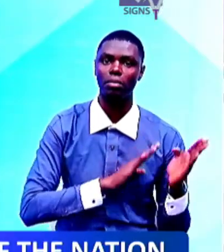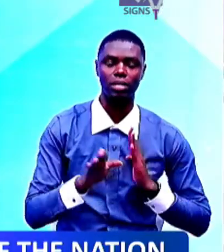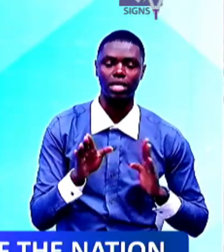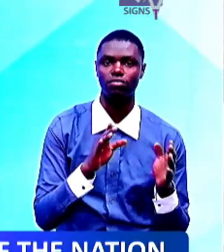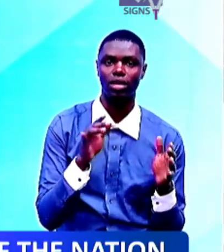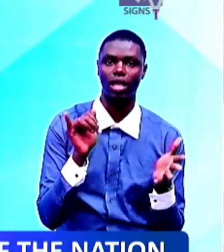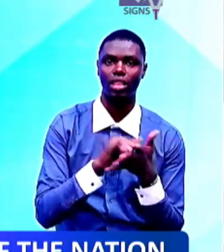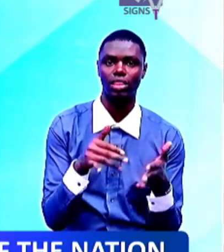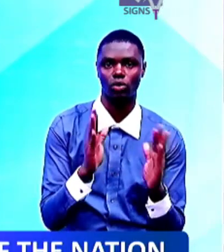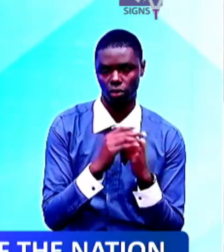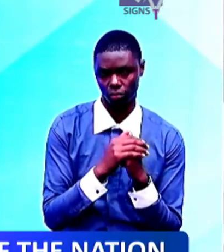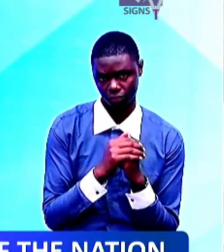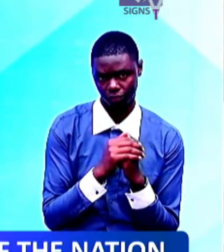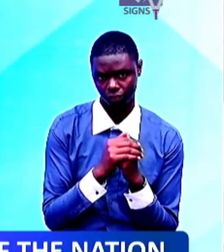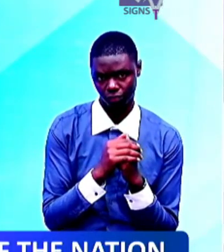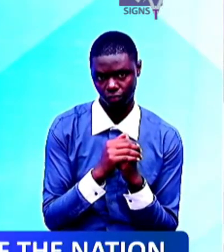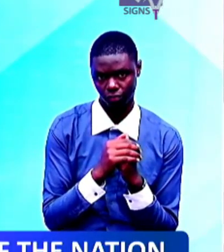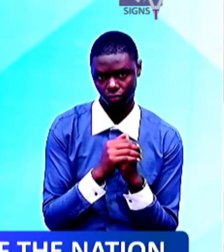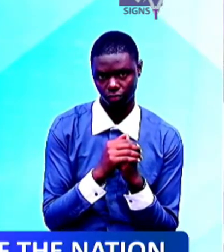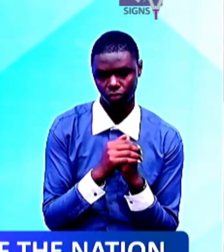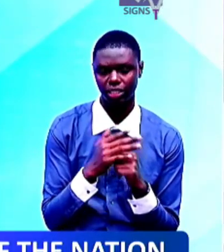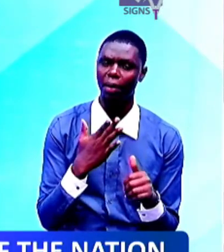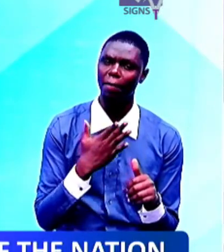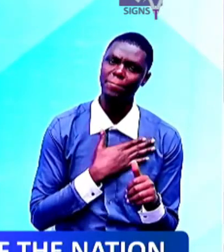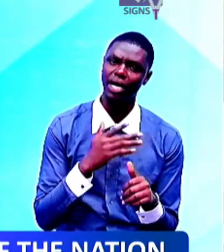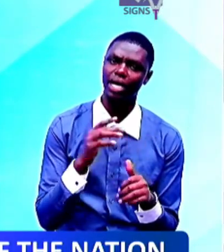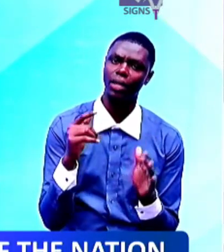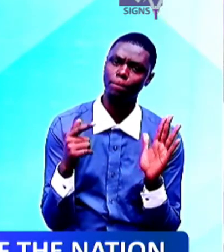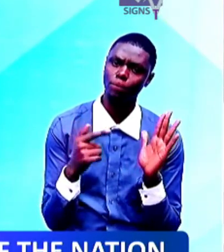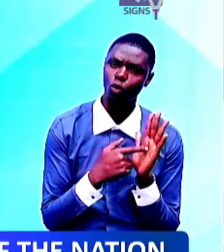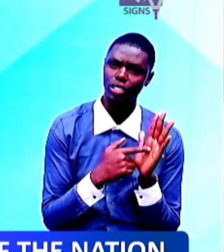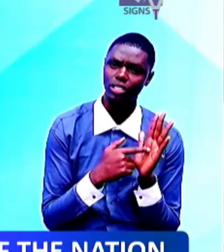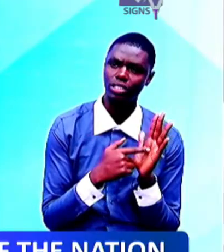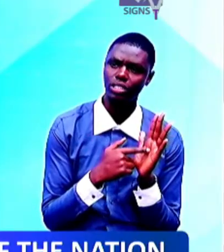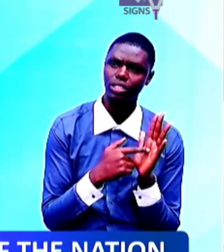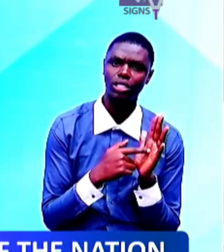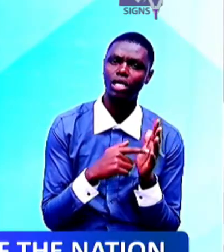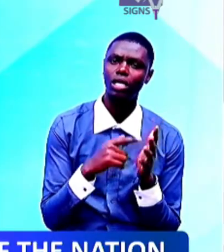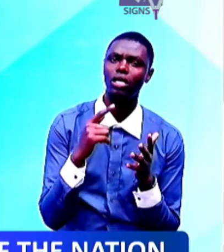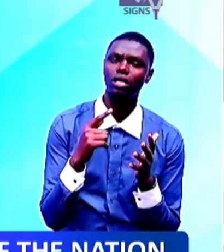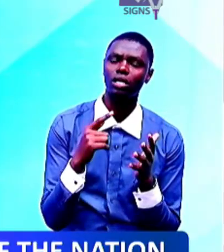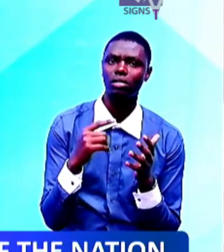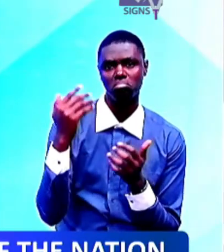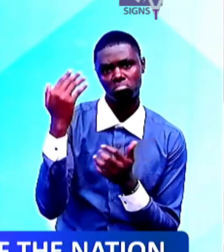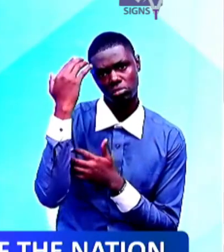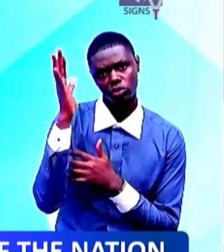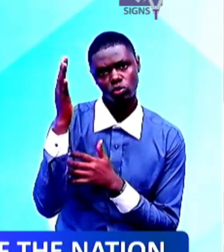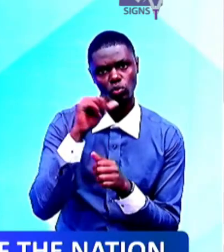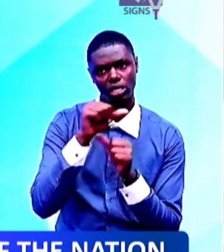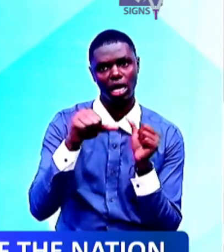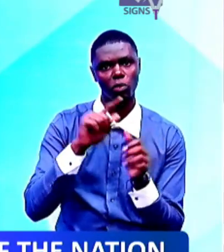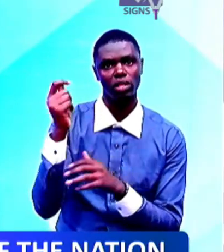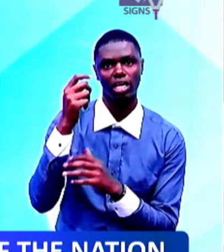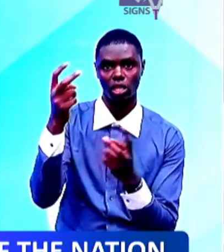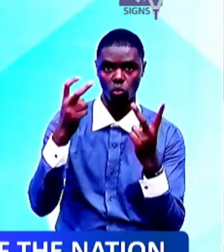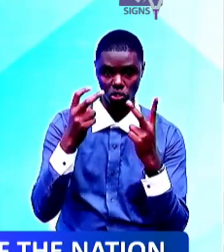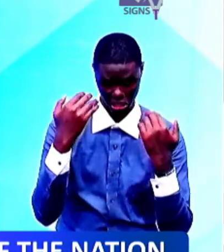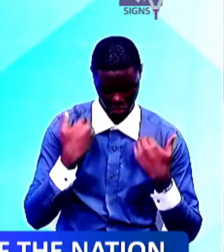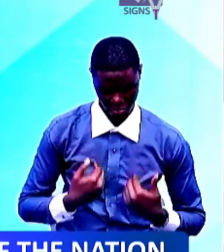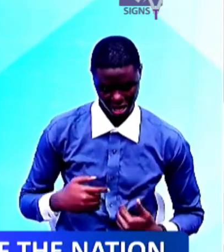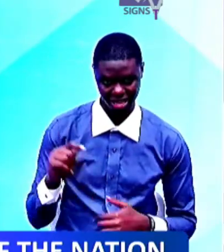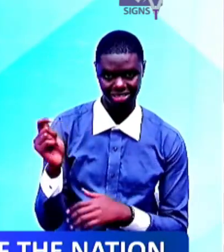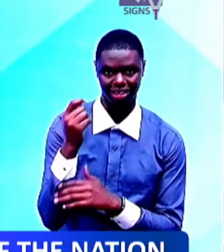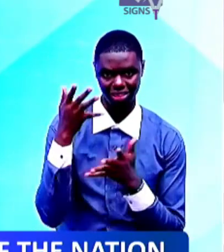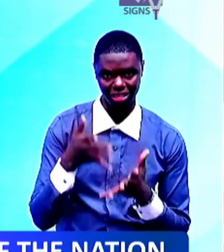that's why they are change. And my argument, or what most Kenyans, I don't know about the Kenyan who is watching, but me as a Kenyan